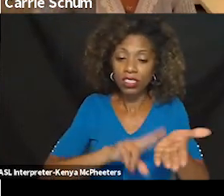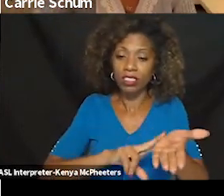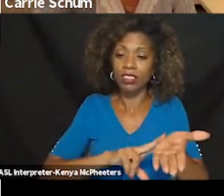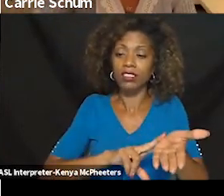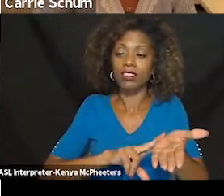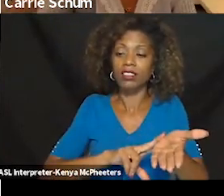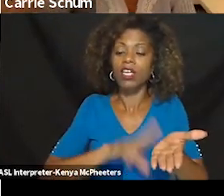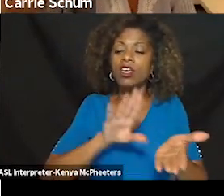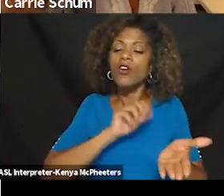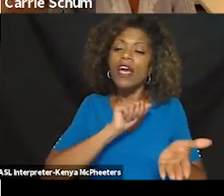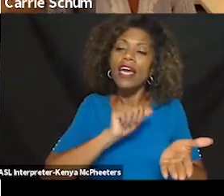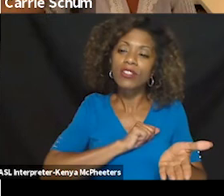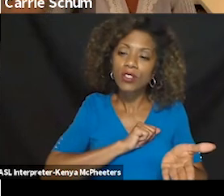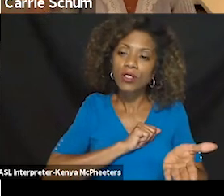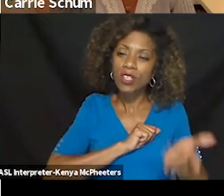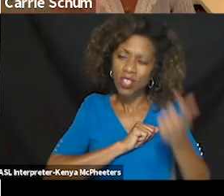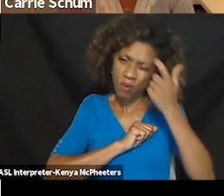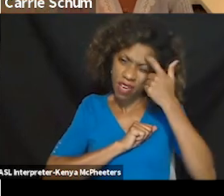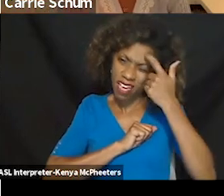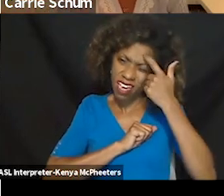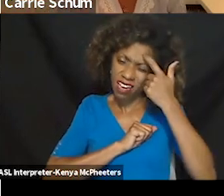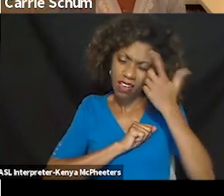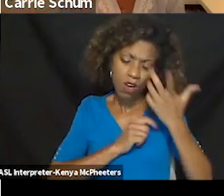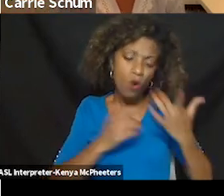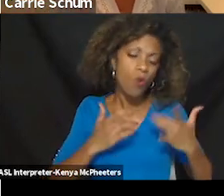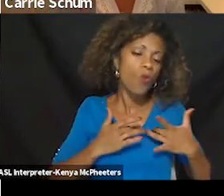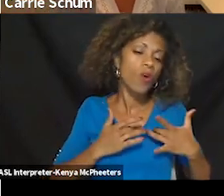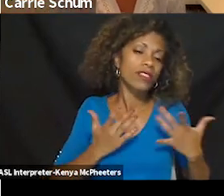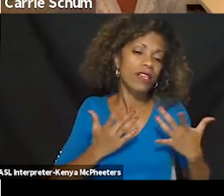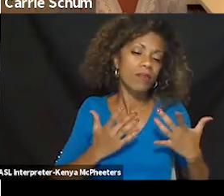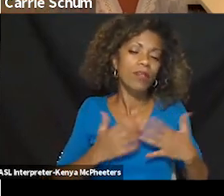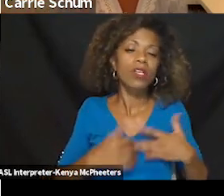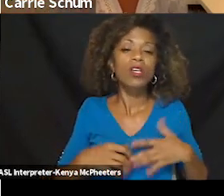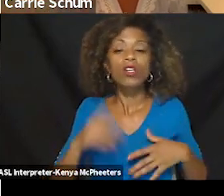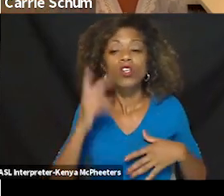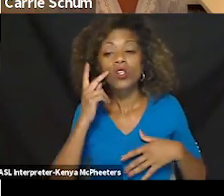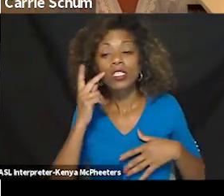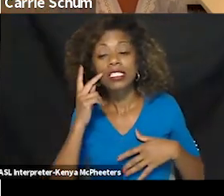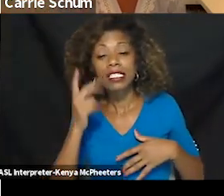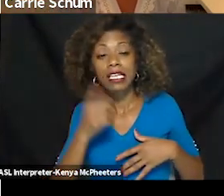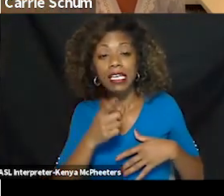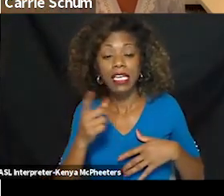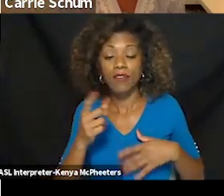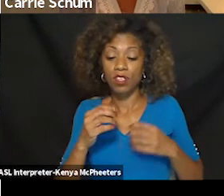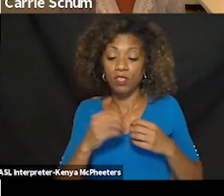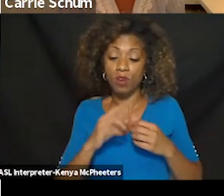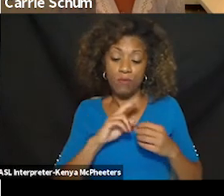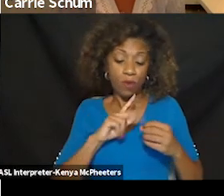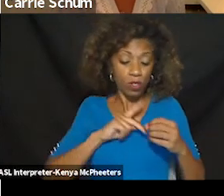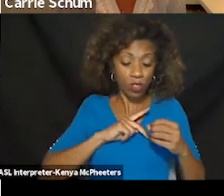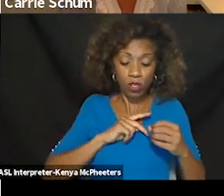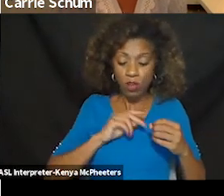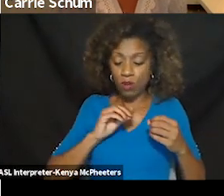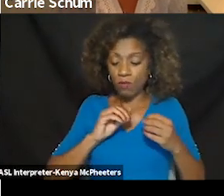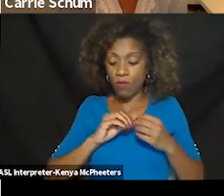about these things? And you'll see the variation. The things that are simpler and more personal, more people were saying they were willing to do them. So washing your hands, wearing a